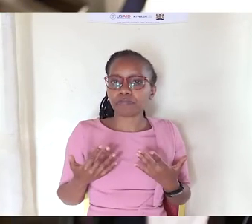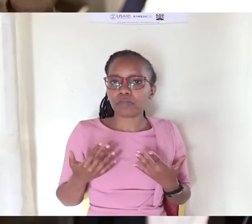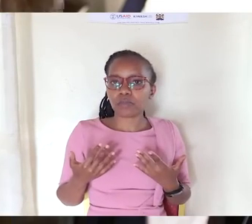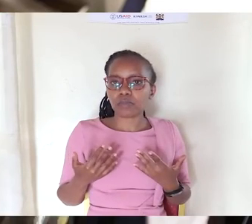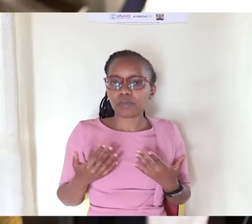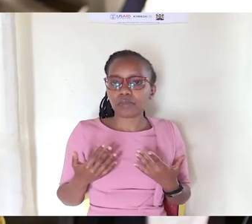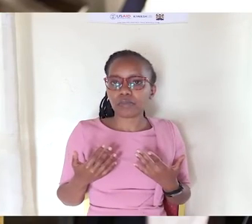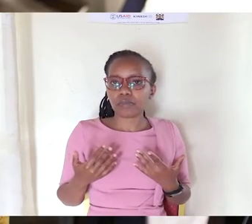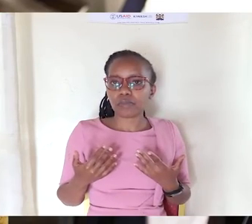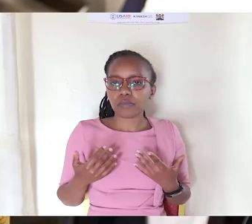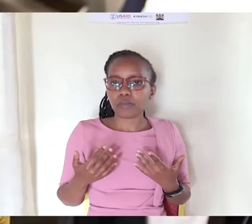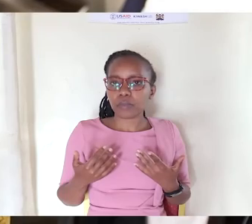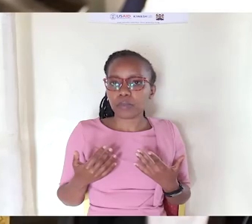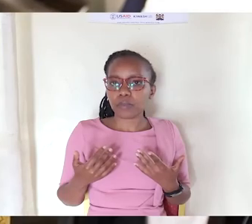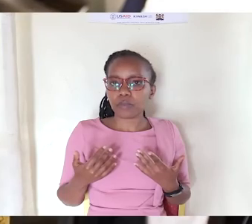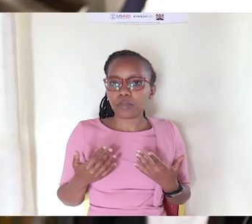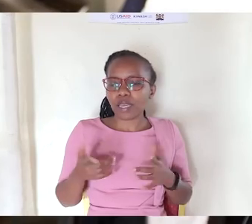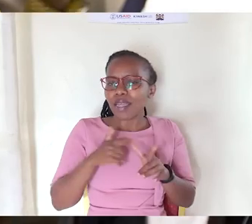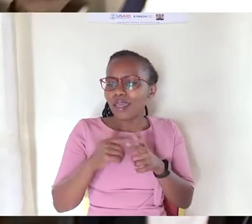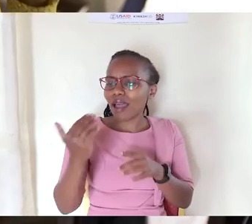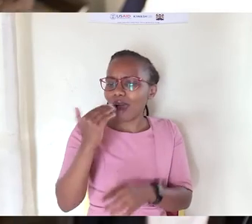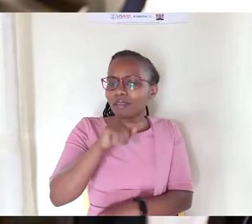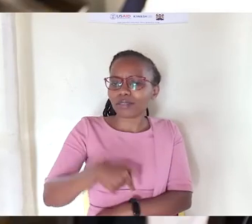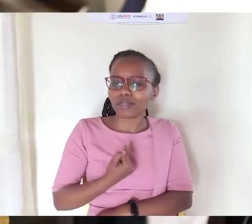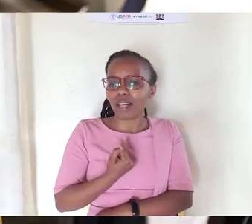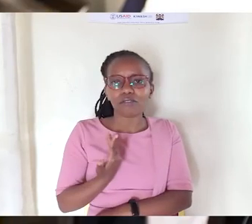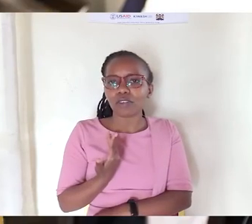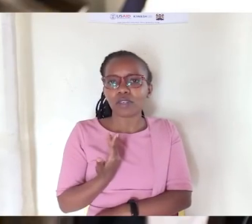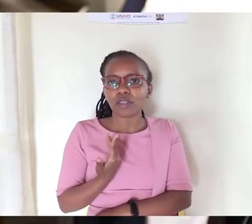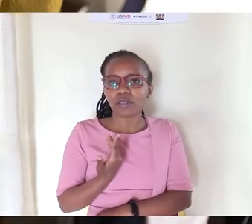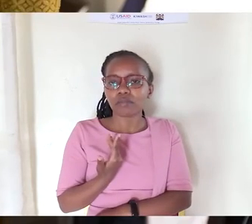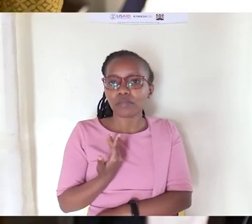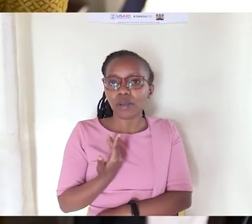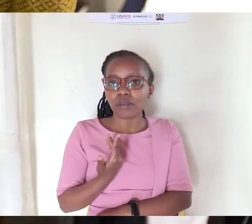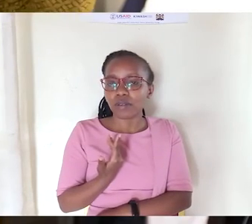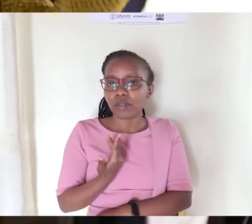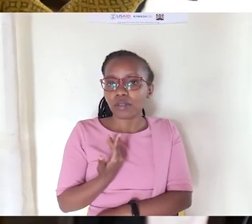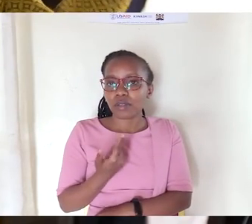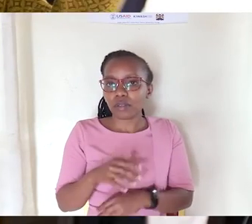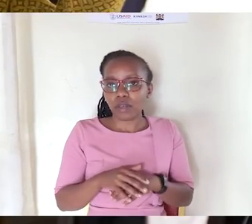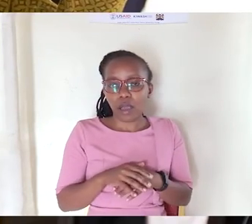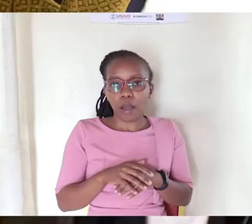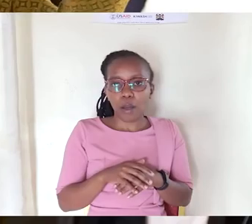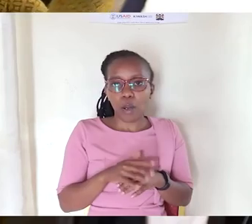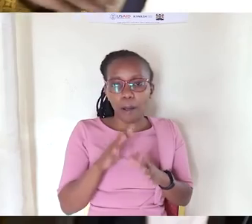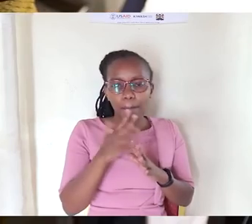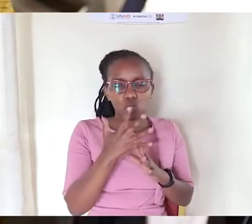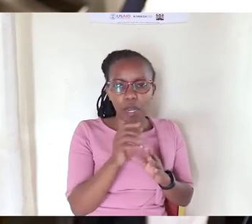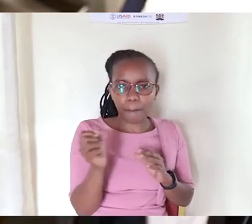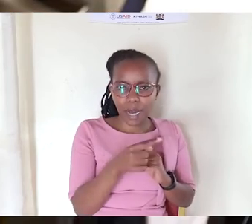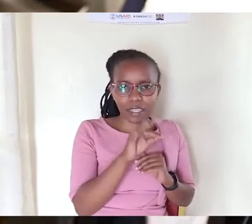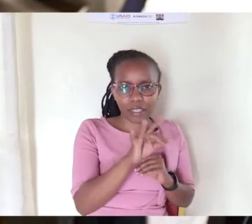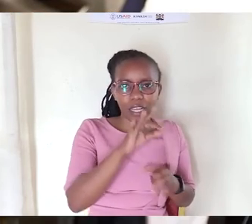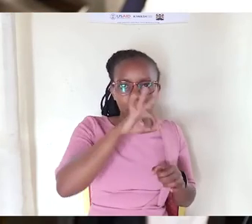anywhere. Perhaps a question we have to ask ourselves is, should we then be putting our foot down and saying, between for the